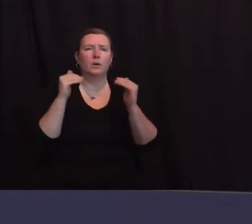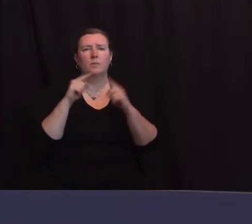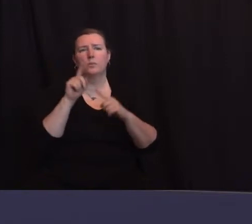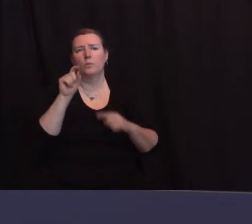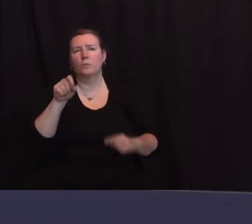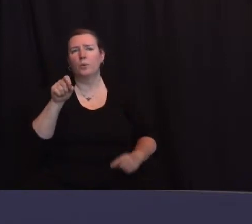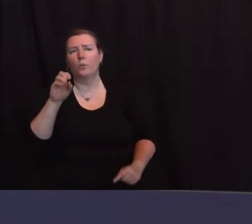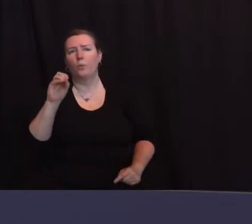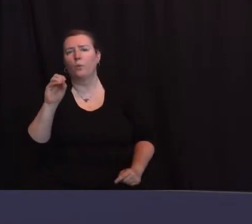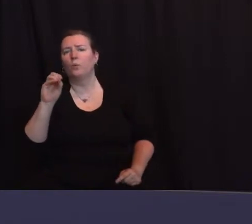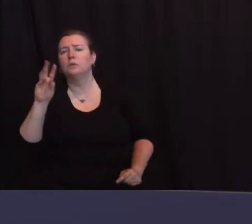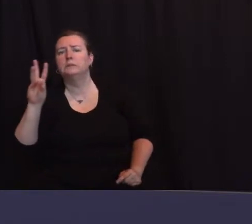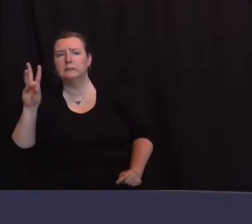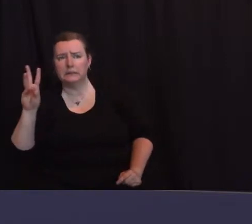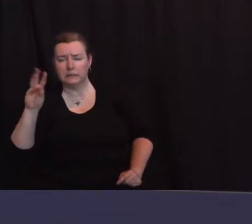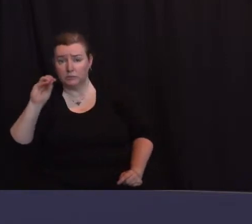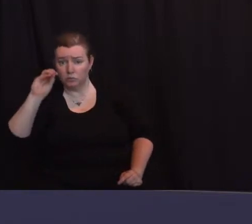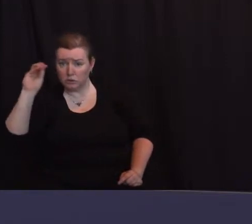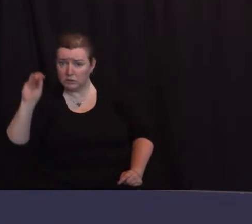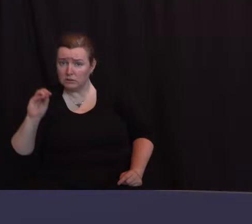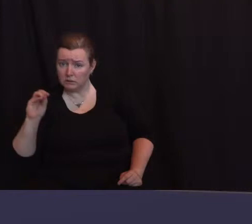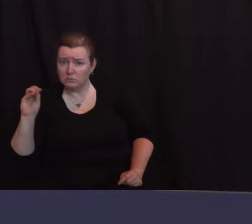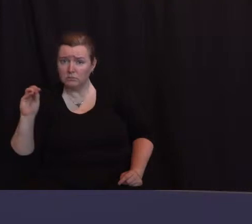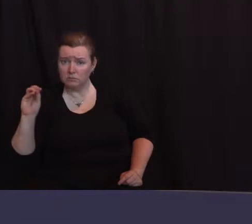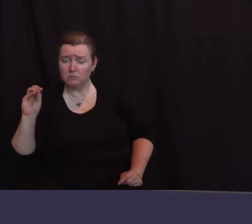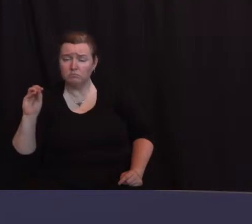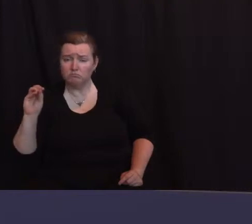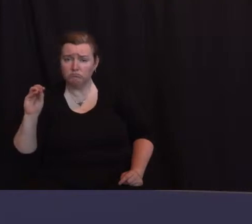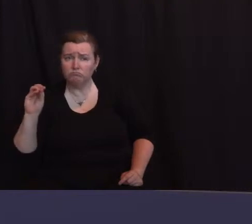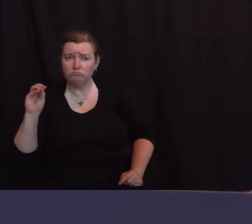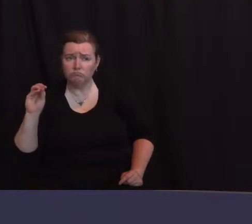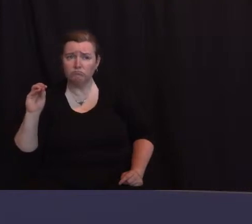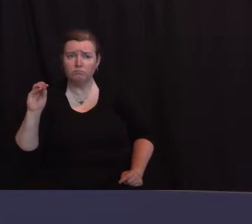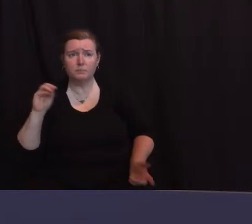0.06% of those fully vaccinated. Now that means